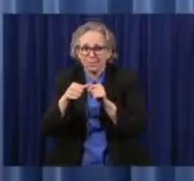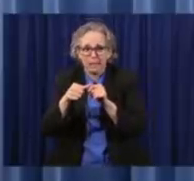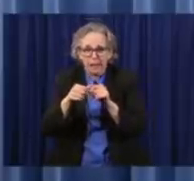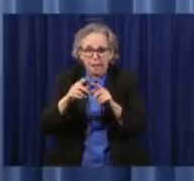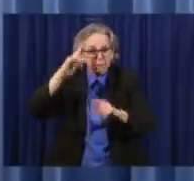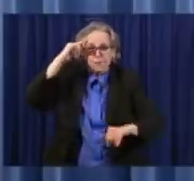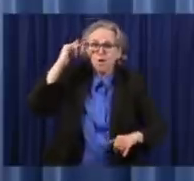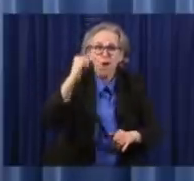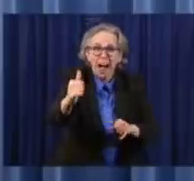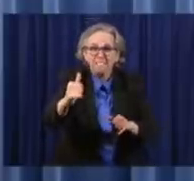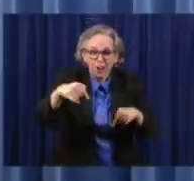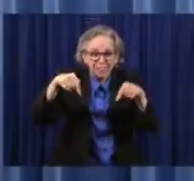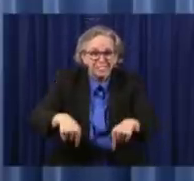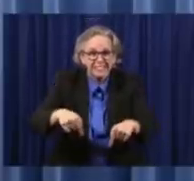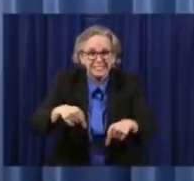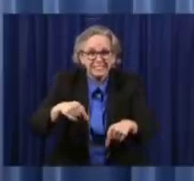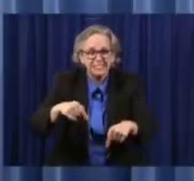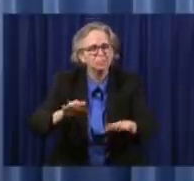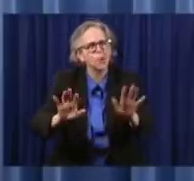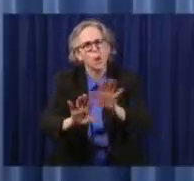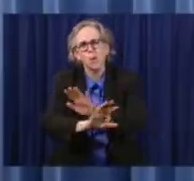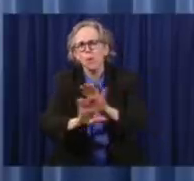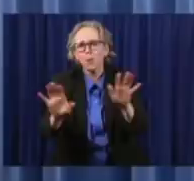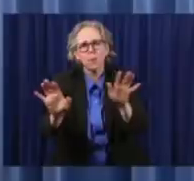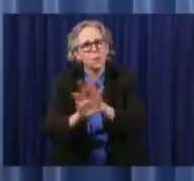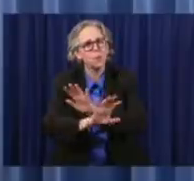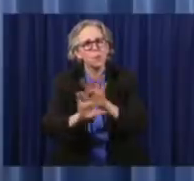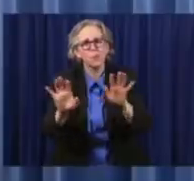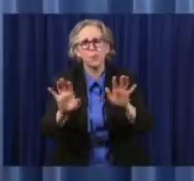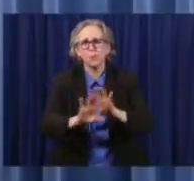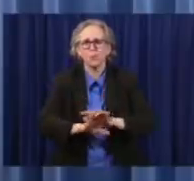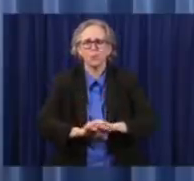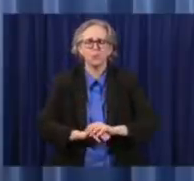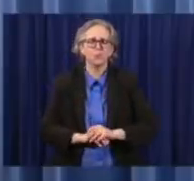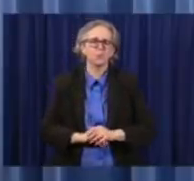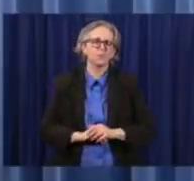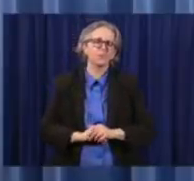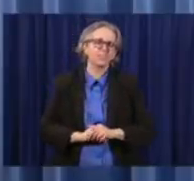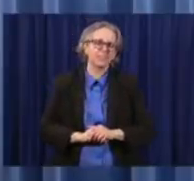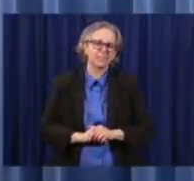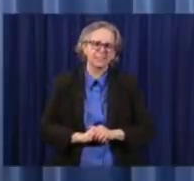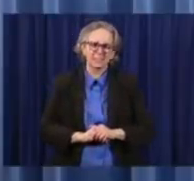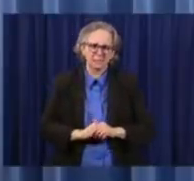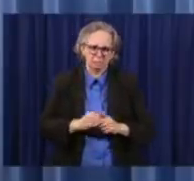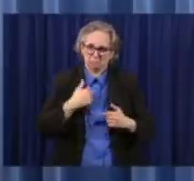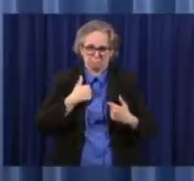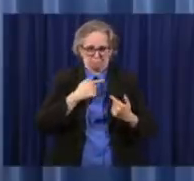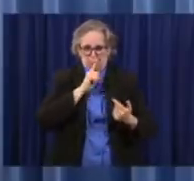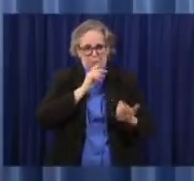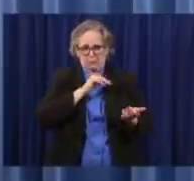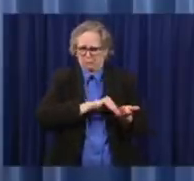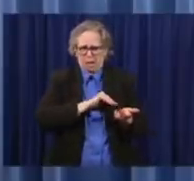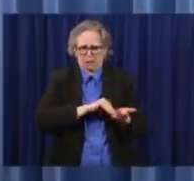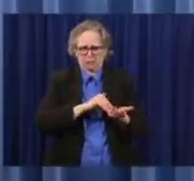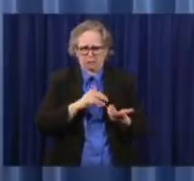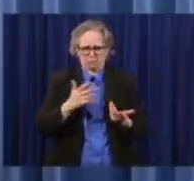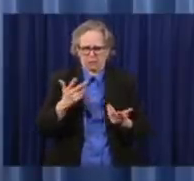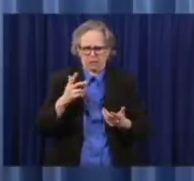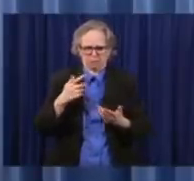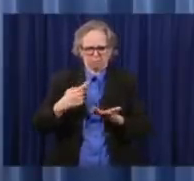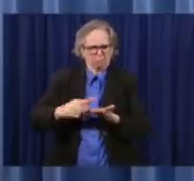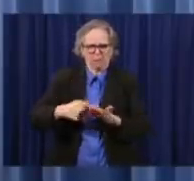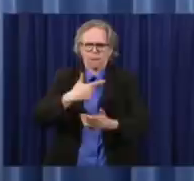Encouraging news. I'm not the doctor. I'm not going to get into how fast we'll have a vaccine, but people are working frantically to do